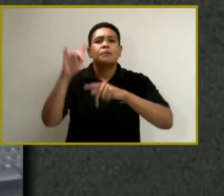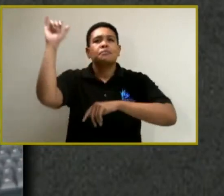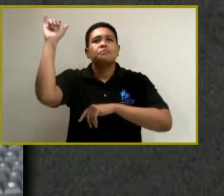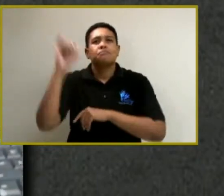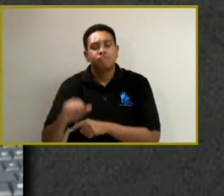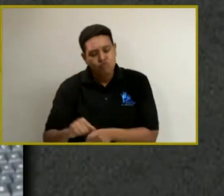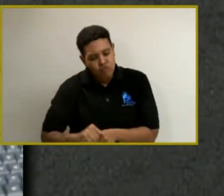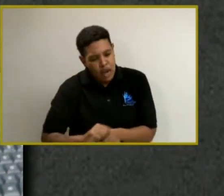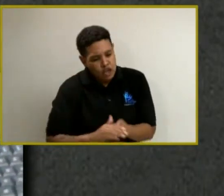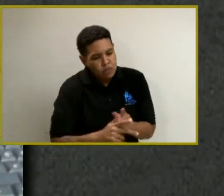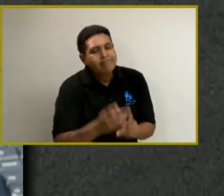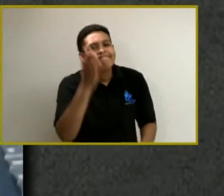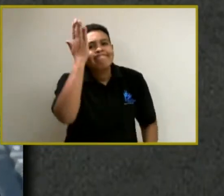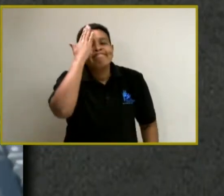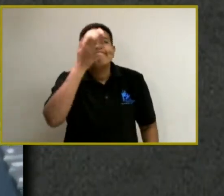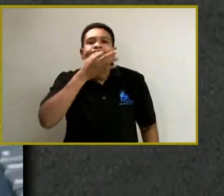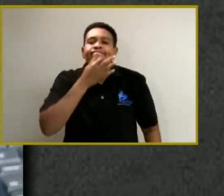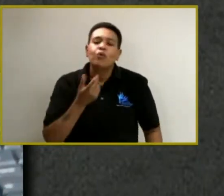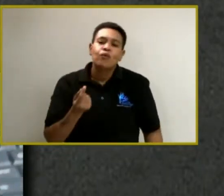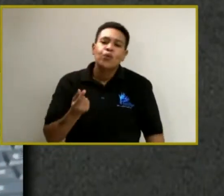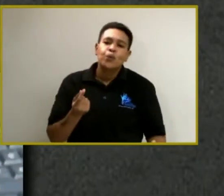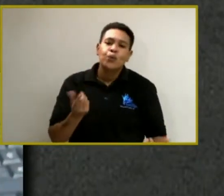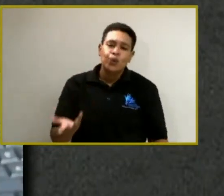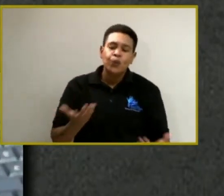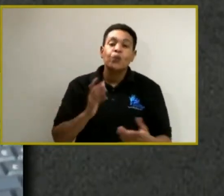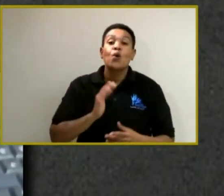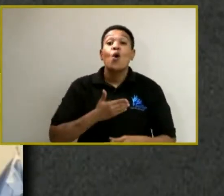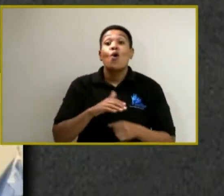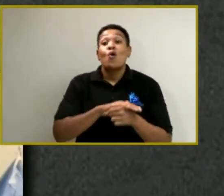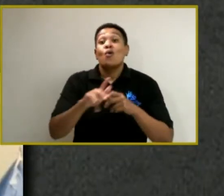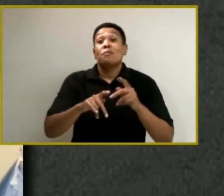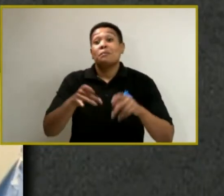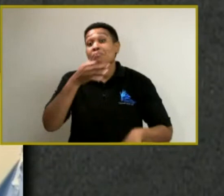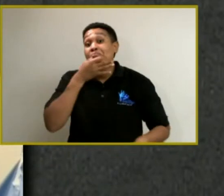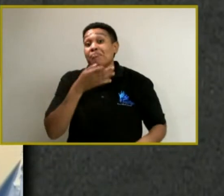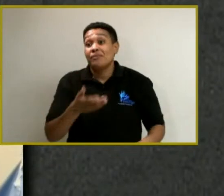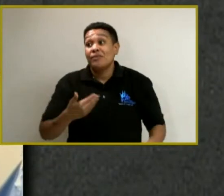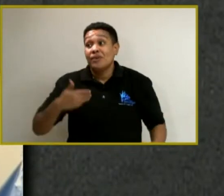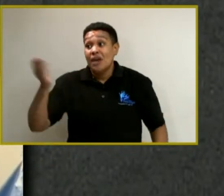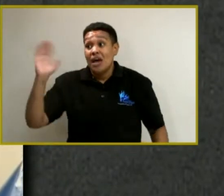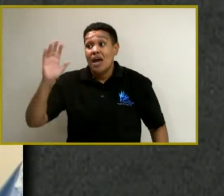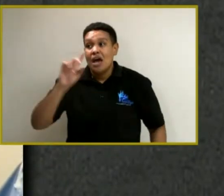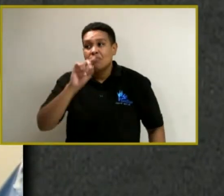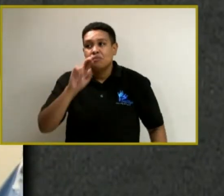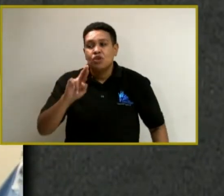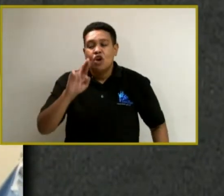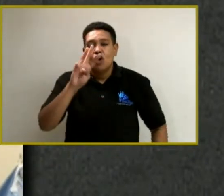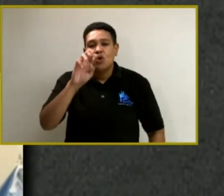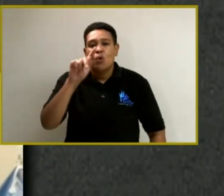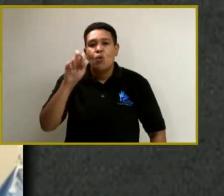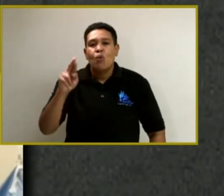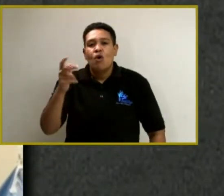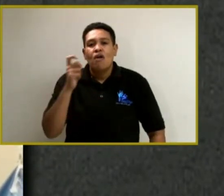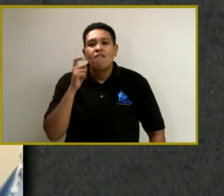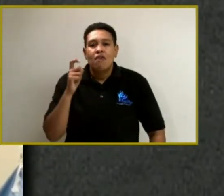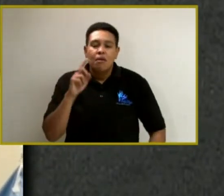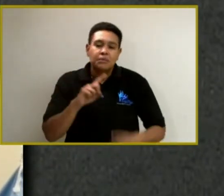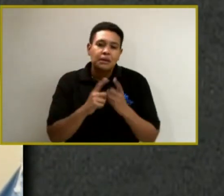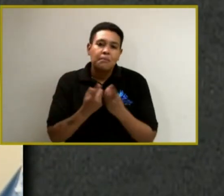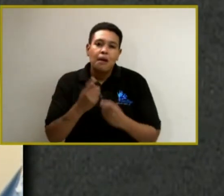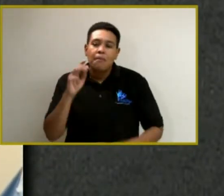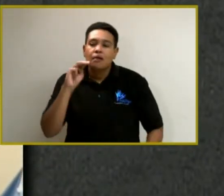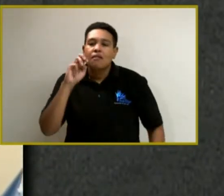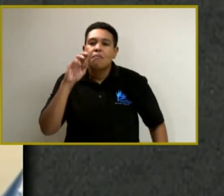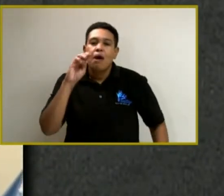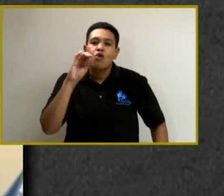train our locals. Our local people are excellent. Hi, I am Dr. Walker from the Department of